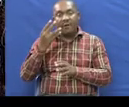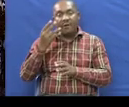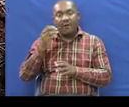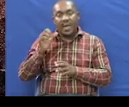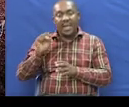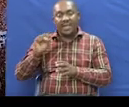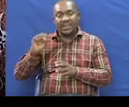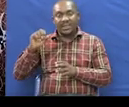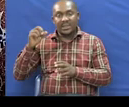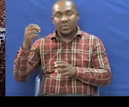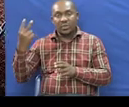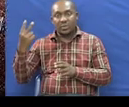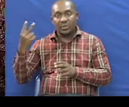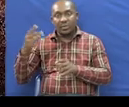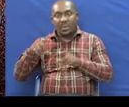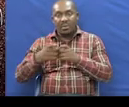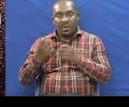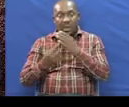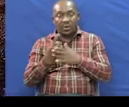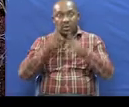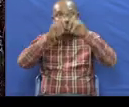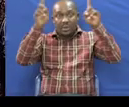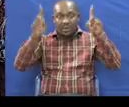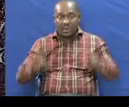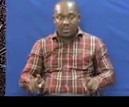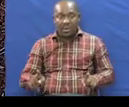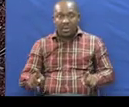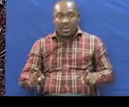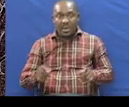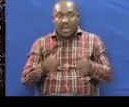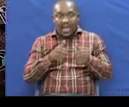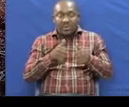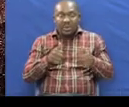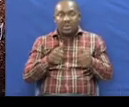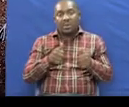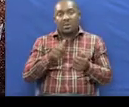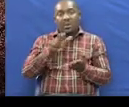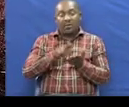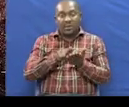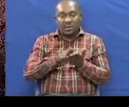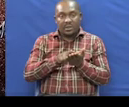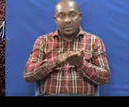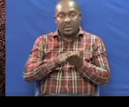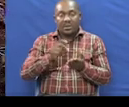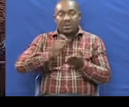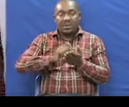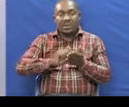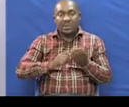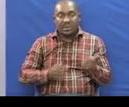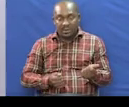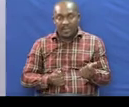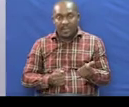3d5, and here d9 to 3d10. What caused this? Normally,